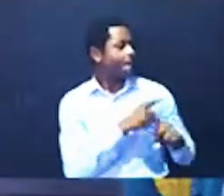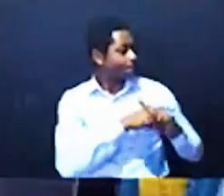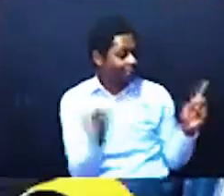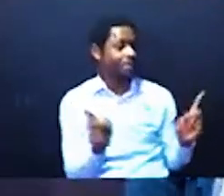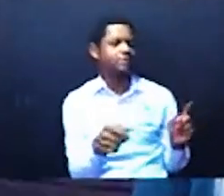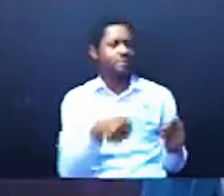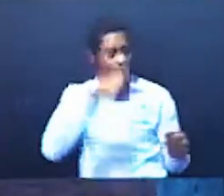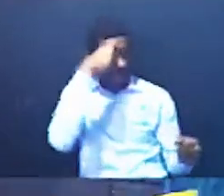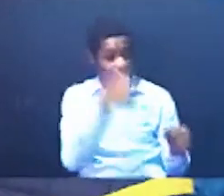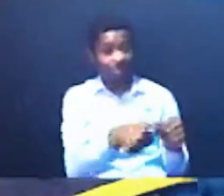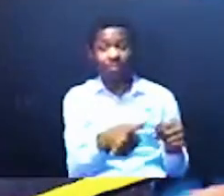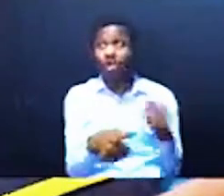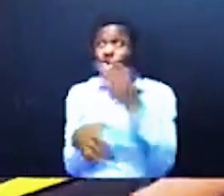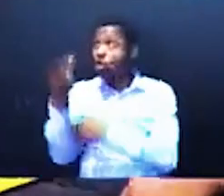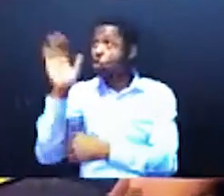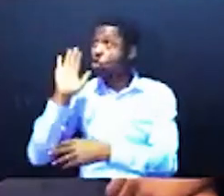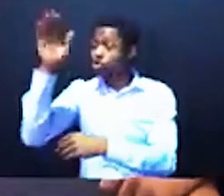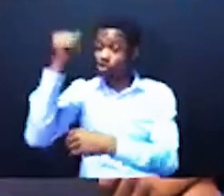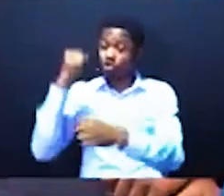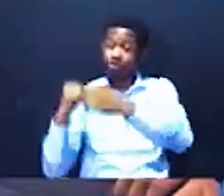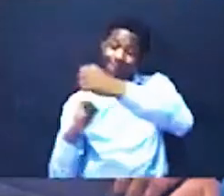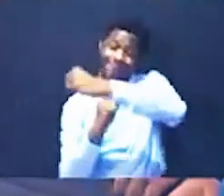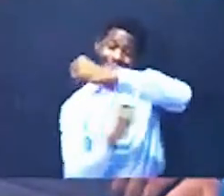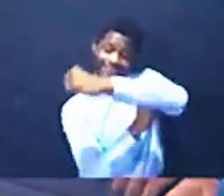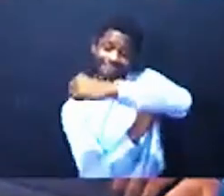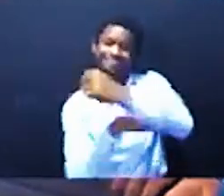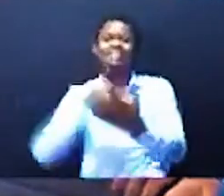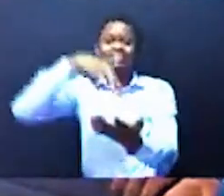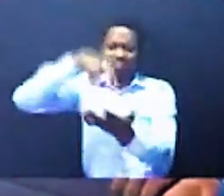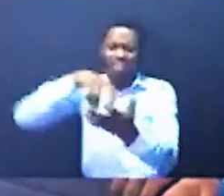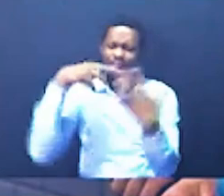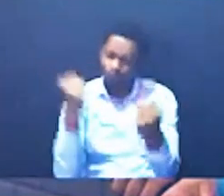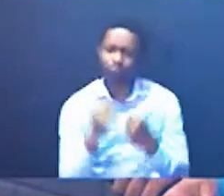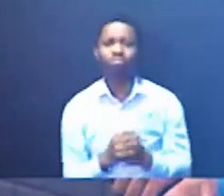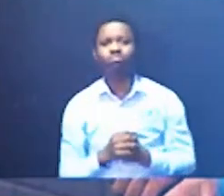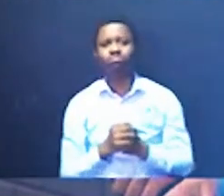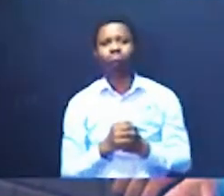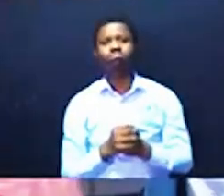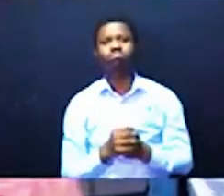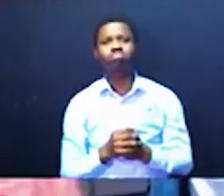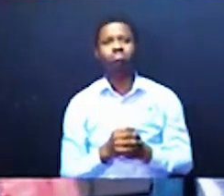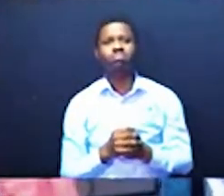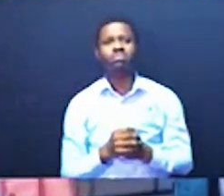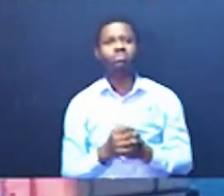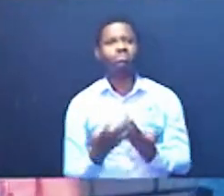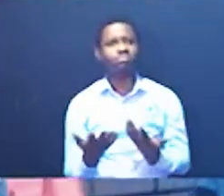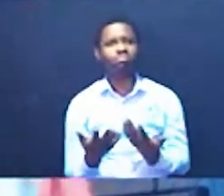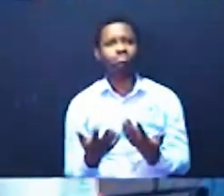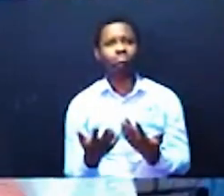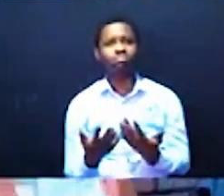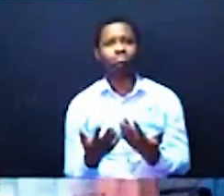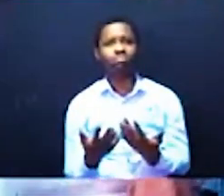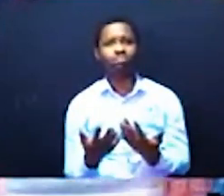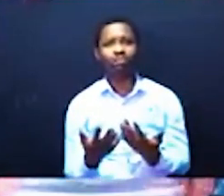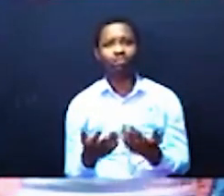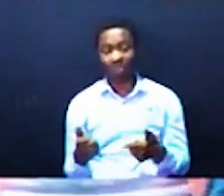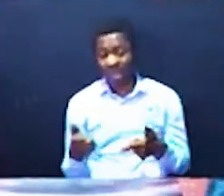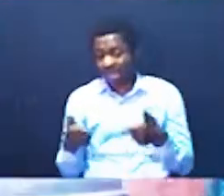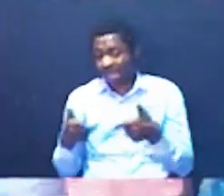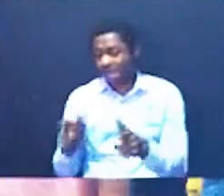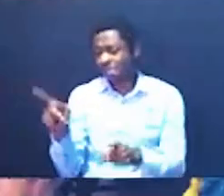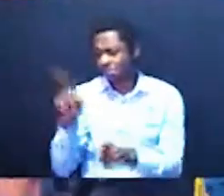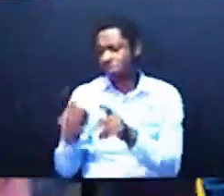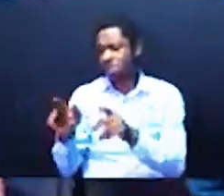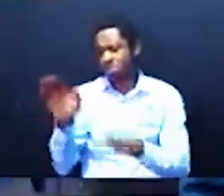God's solid foundation stands firm. It doesn't mean anything. Let them do what they are doing. But